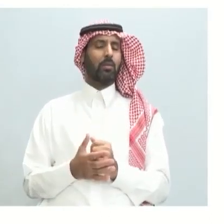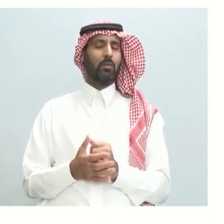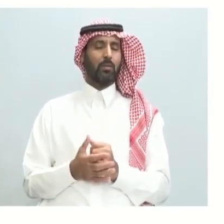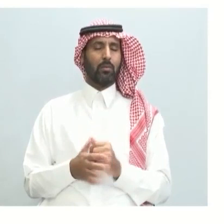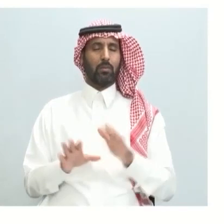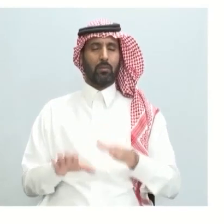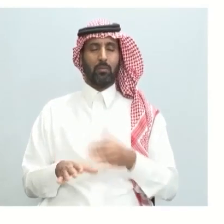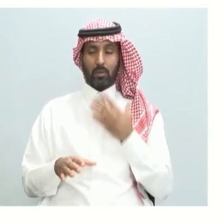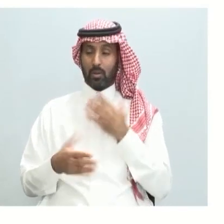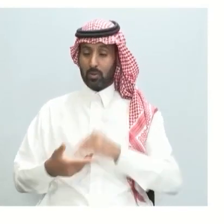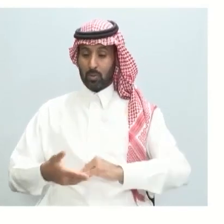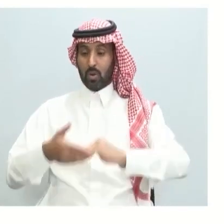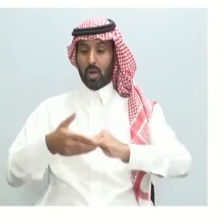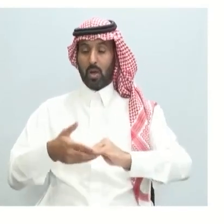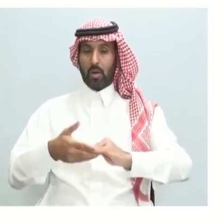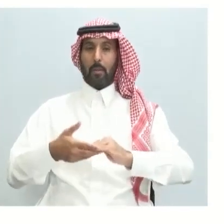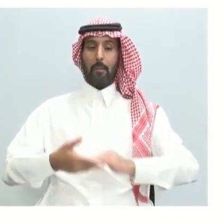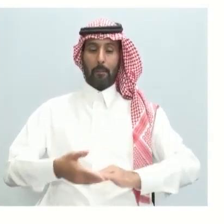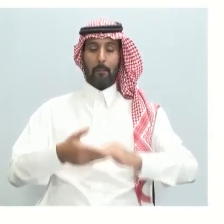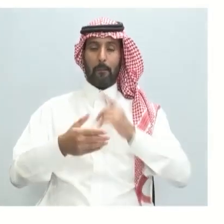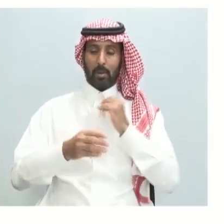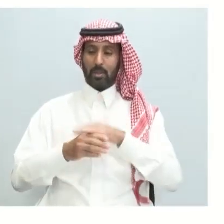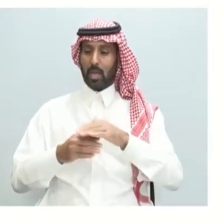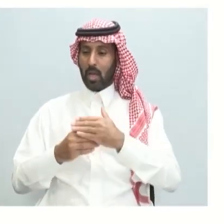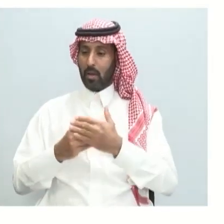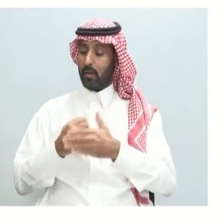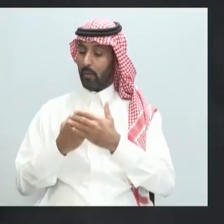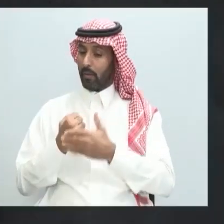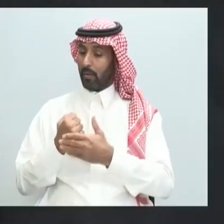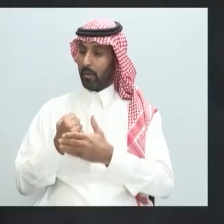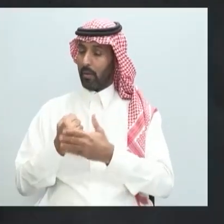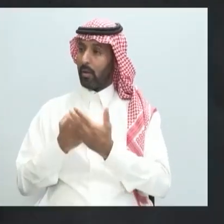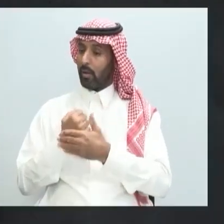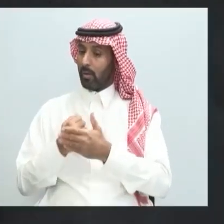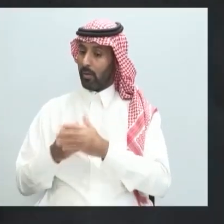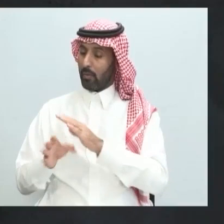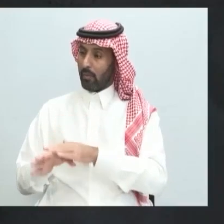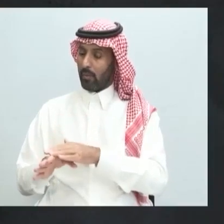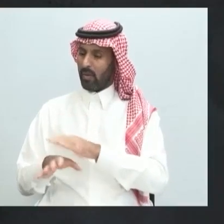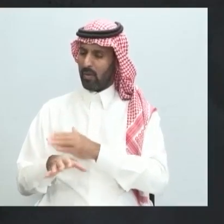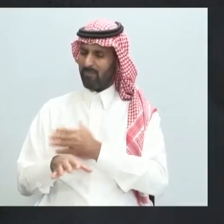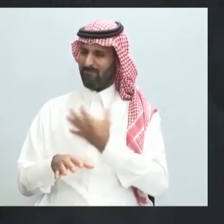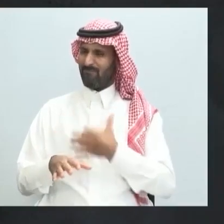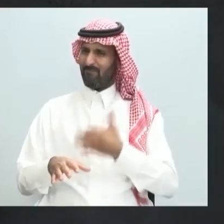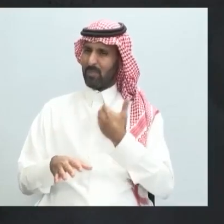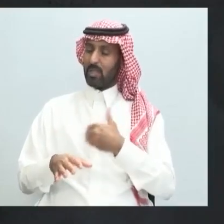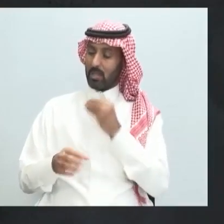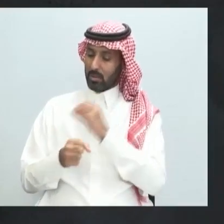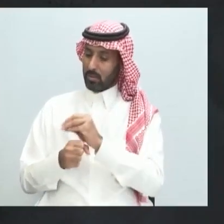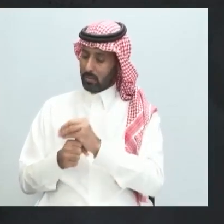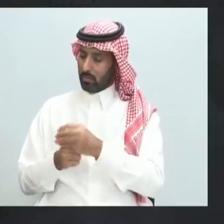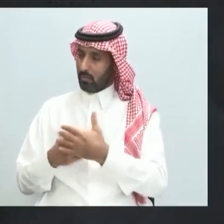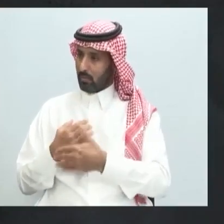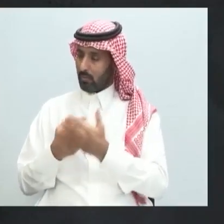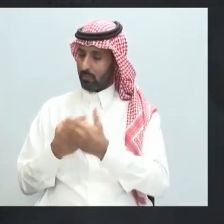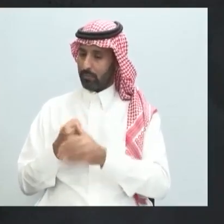comfort is to help or kindness to someone. When you comfort someone, when someone is feeling bad, so you go